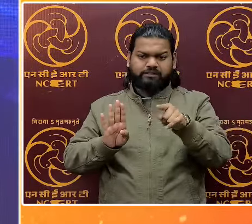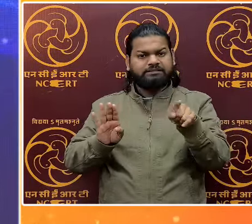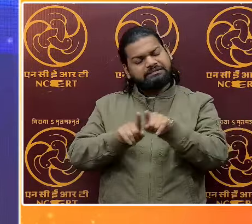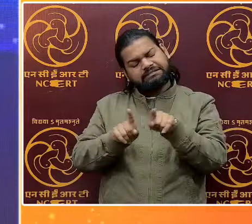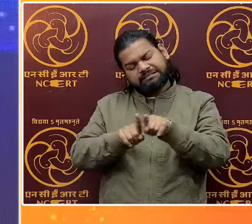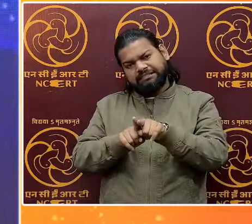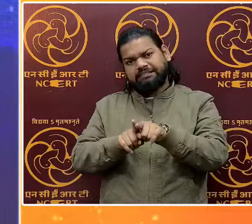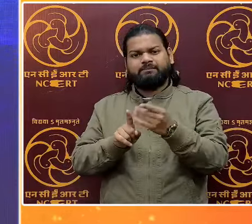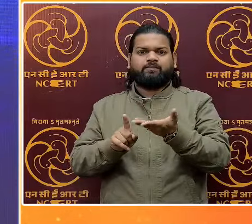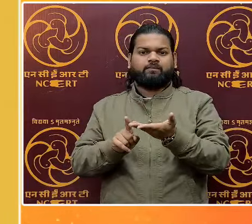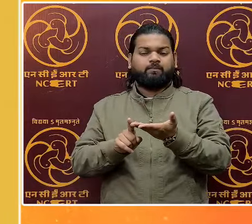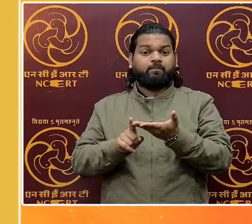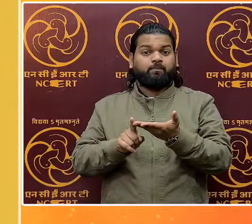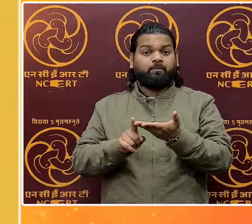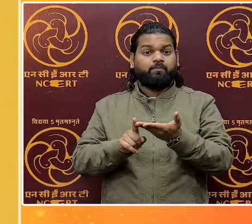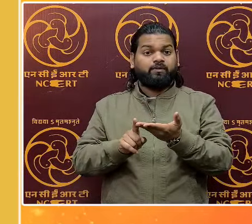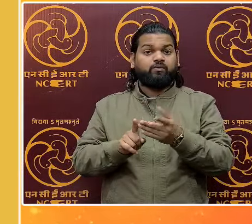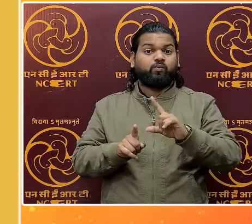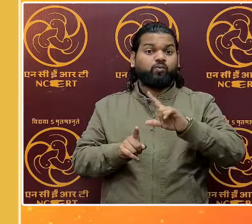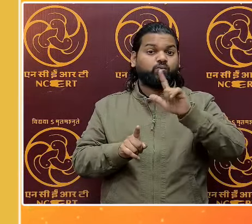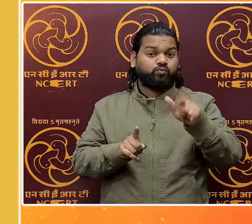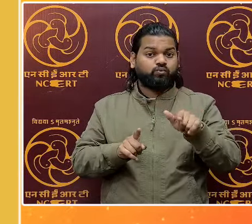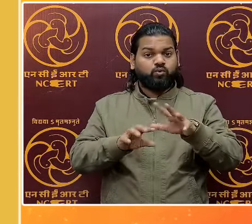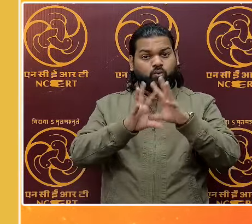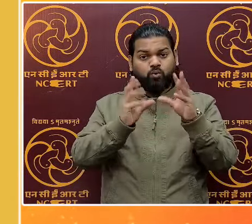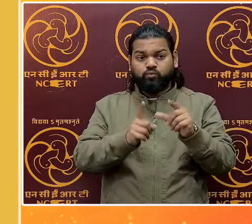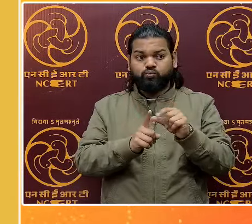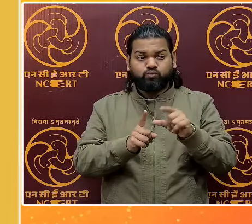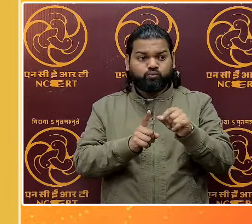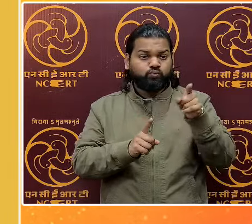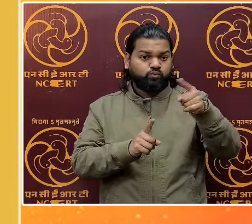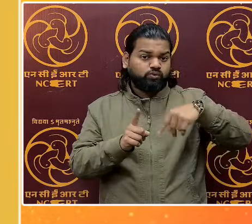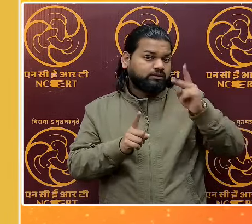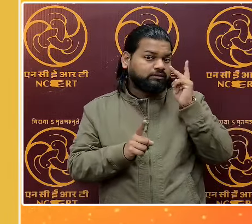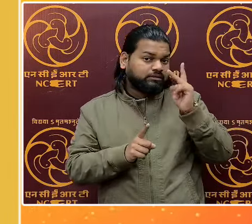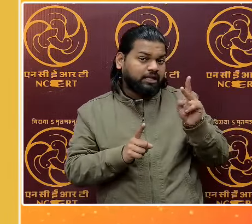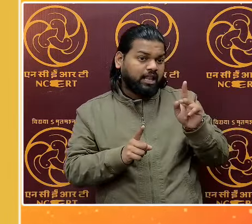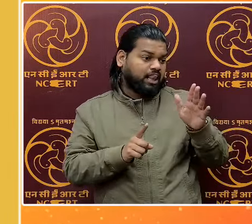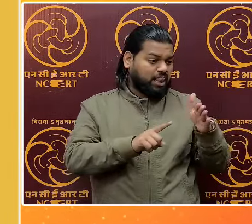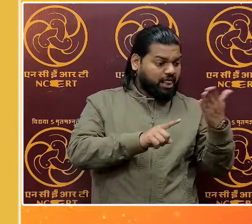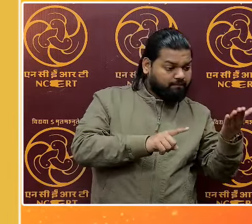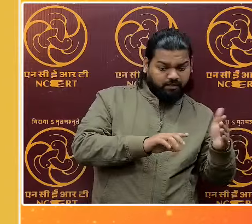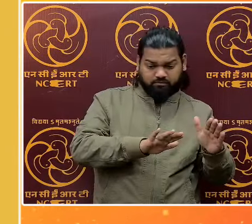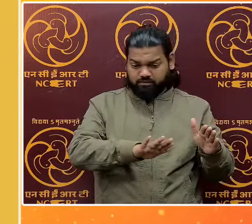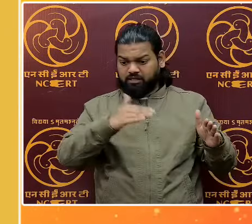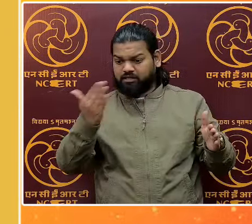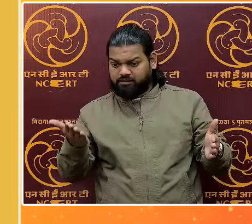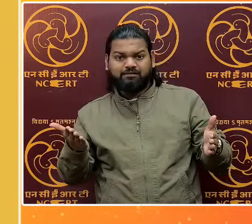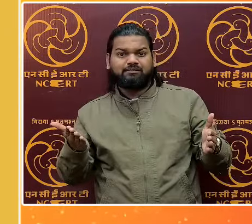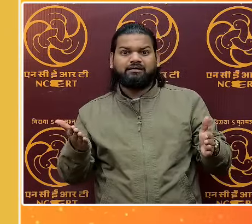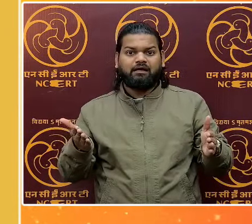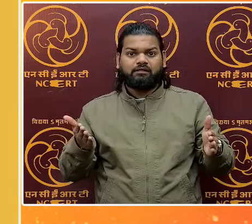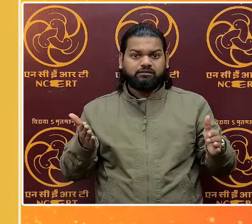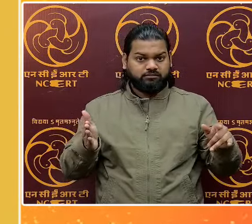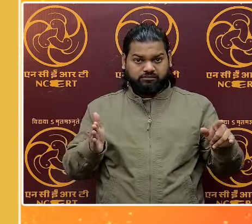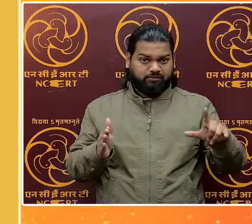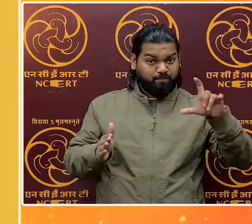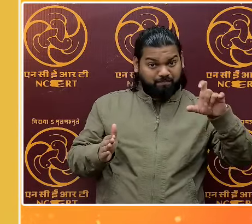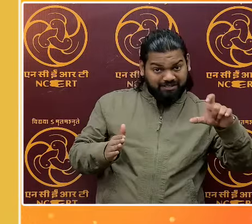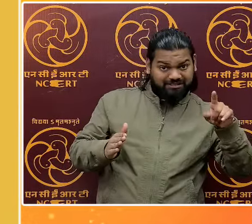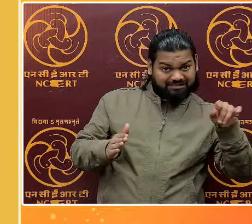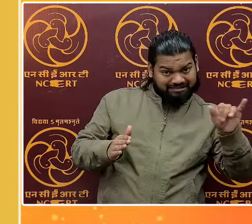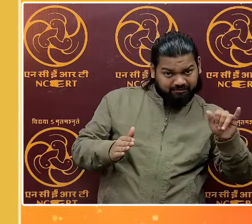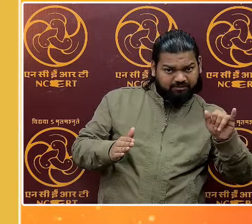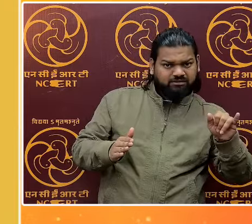erect and lateral inversion occurs, right appears to be left and left appears to be right and it is of the